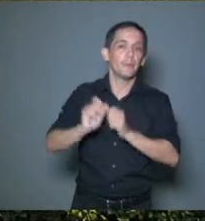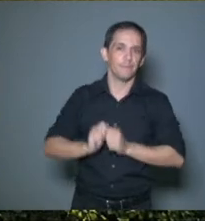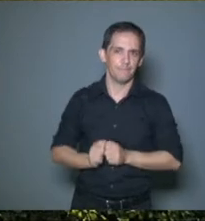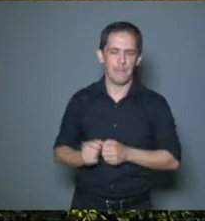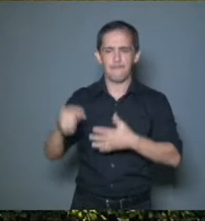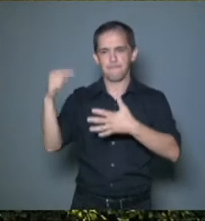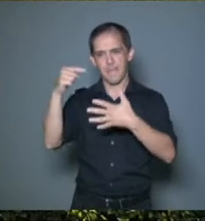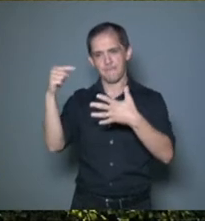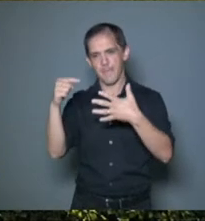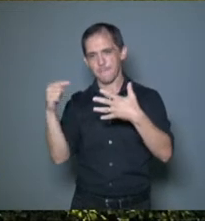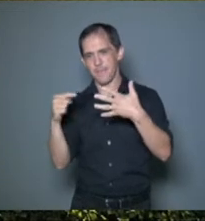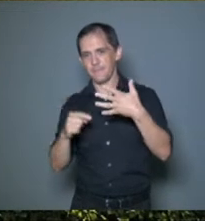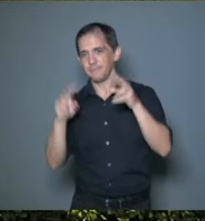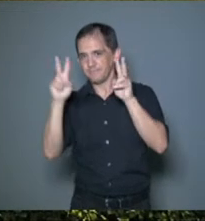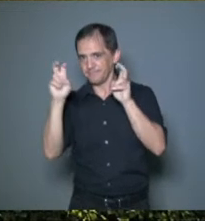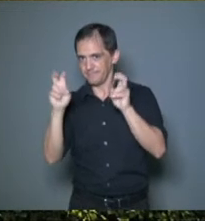future.